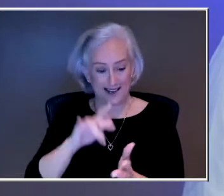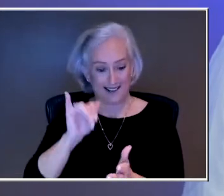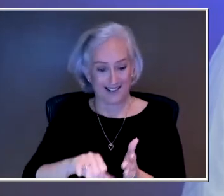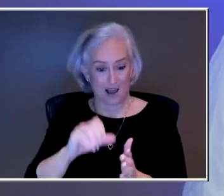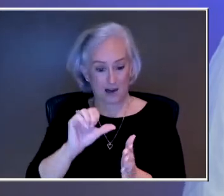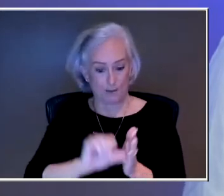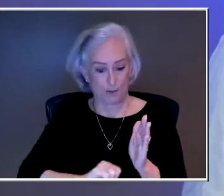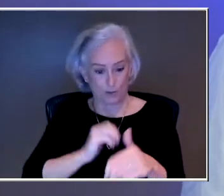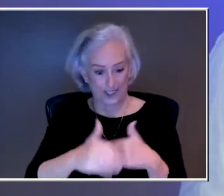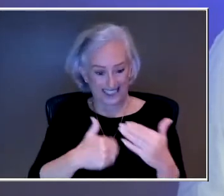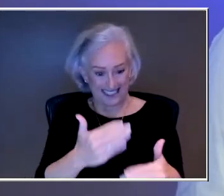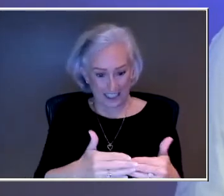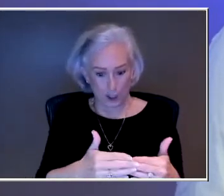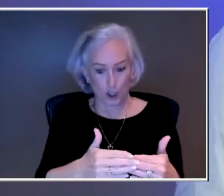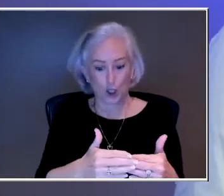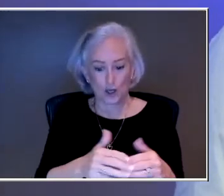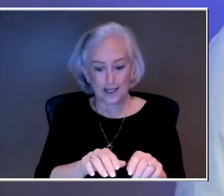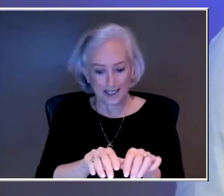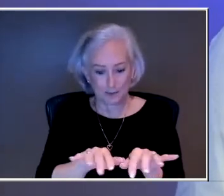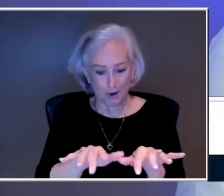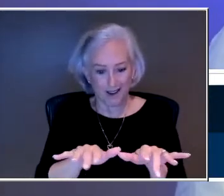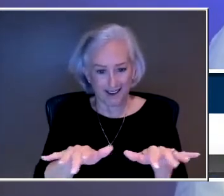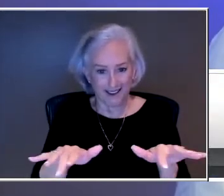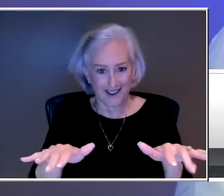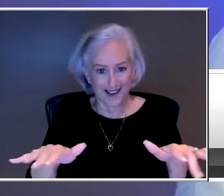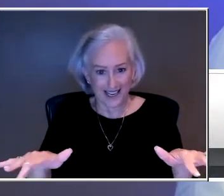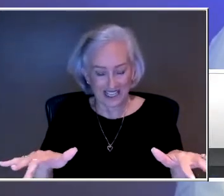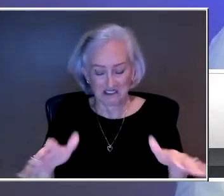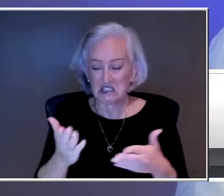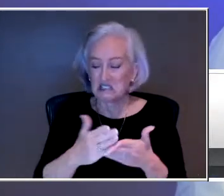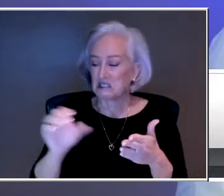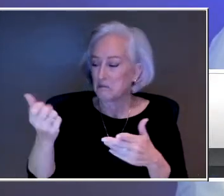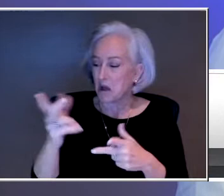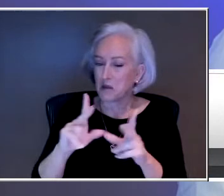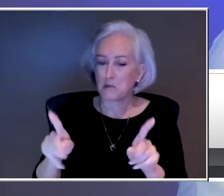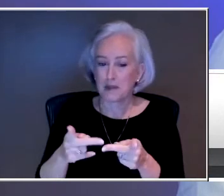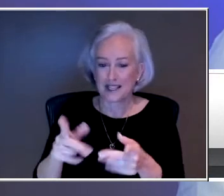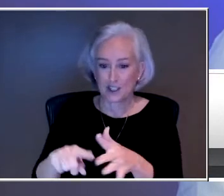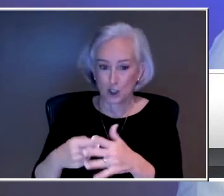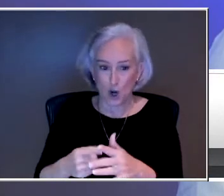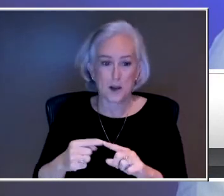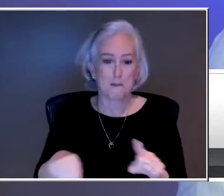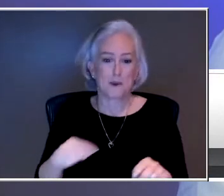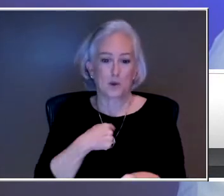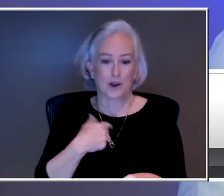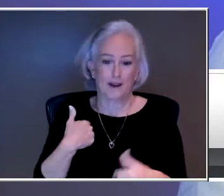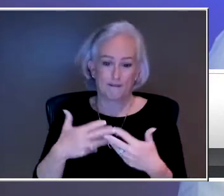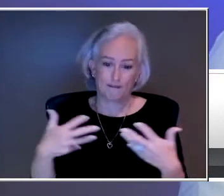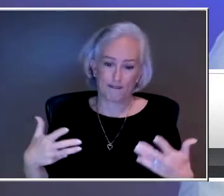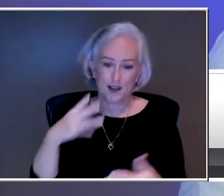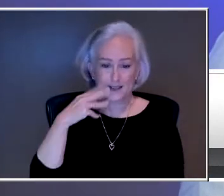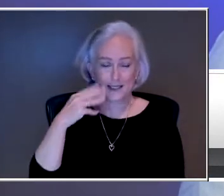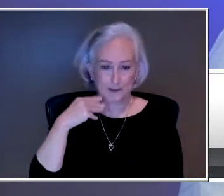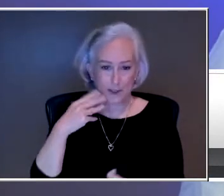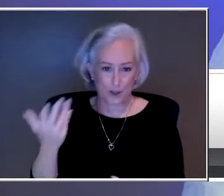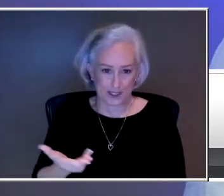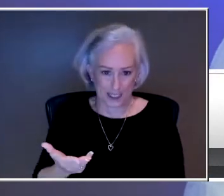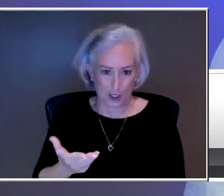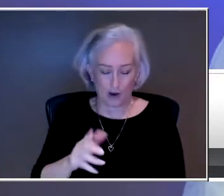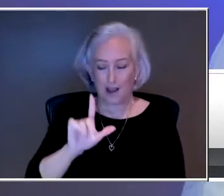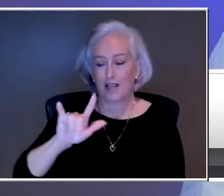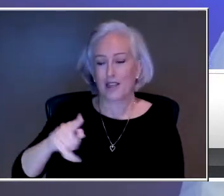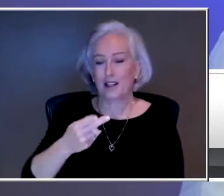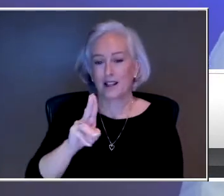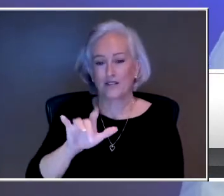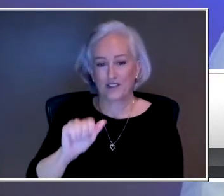I think there are some places that are closer that are starting to do it, but we've been doing it for a while now, and our lymphedema program is certainly something